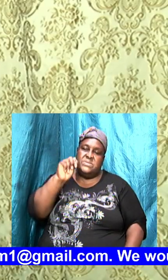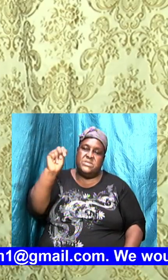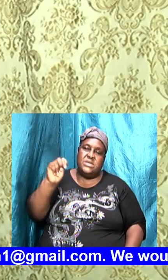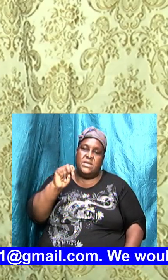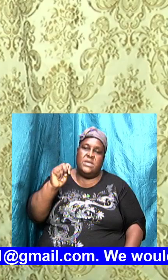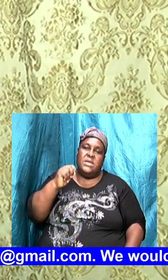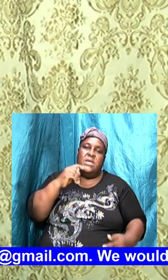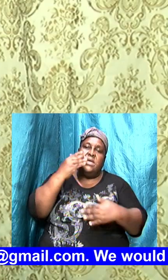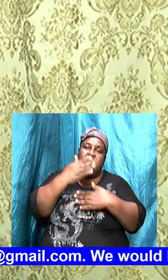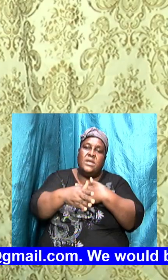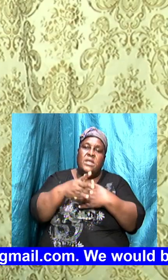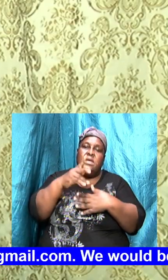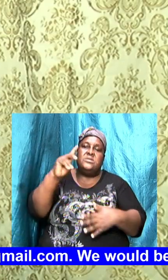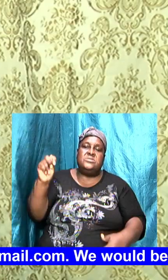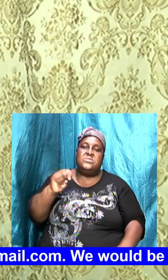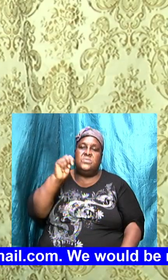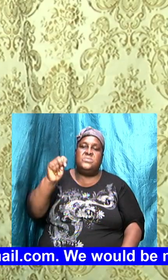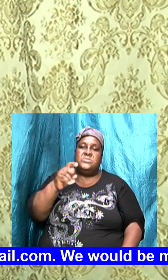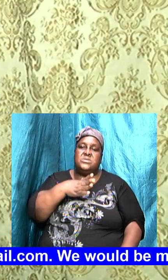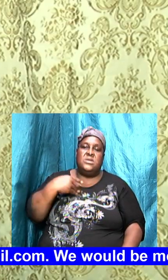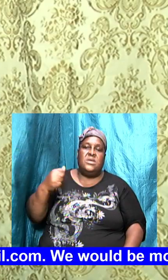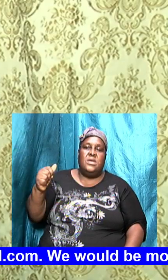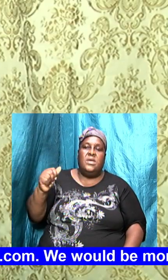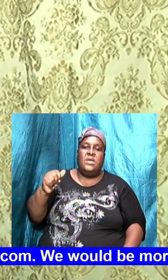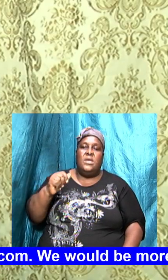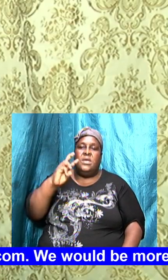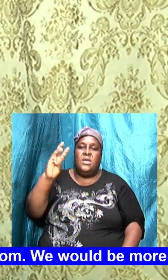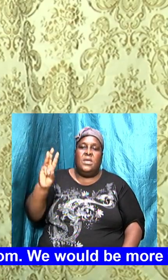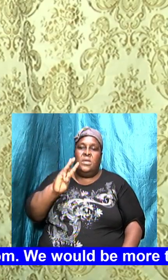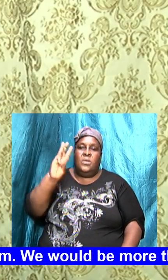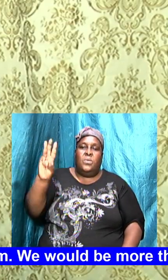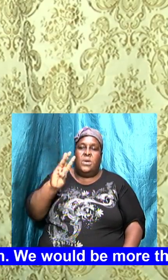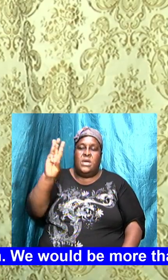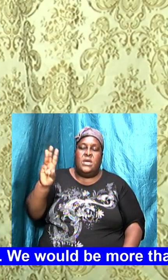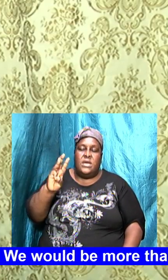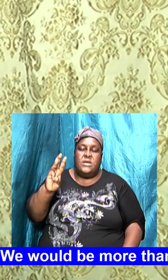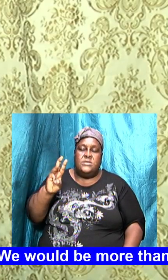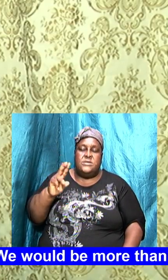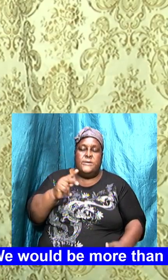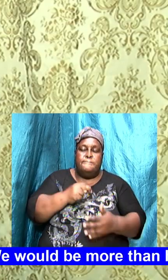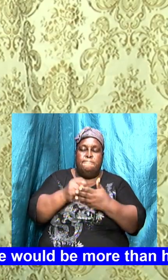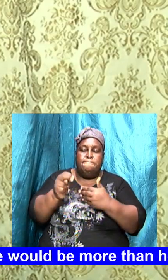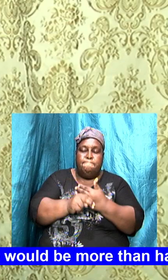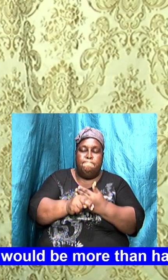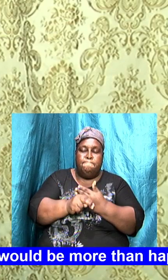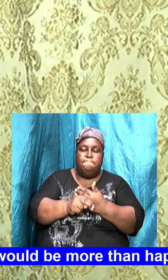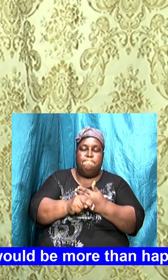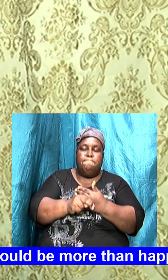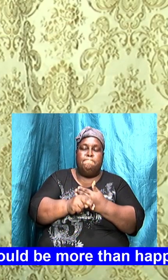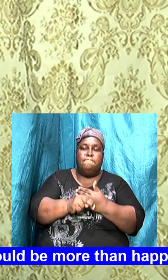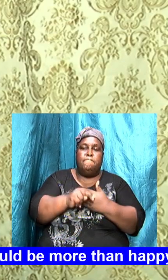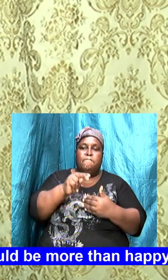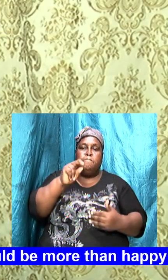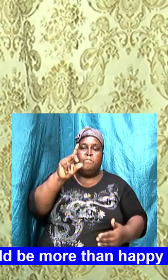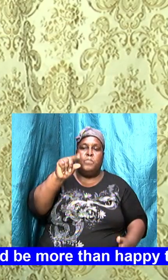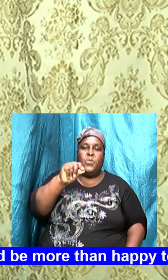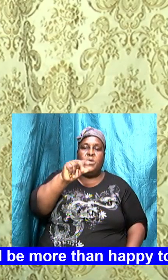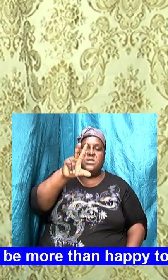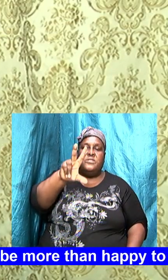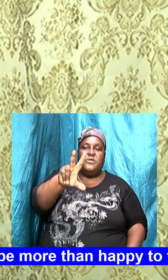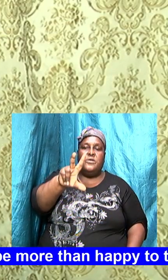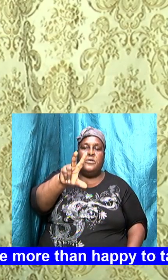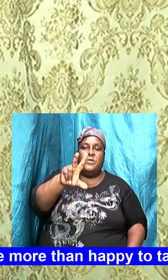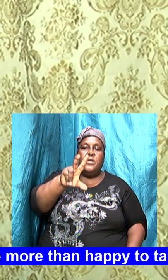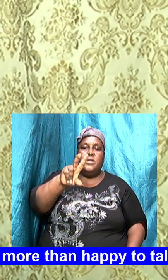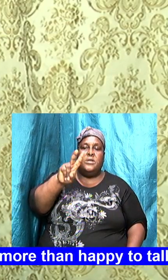which is next Tuesday, and Wednesday, that's November 23rd and the 24th, that's next